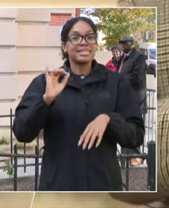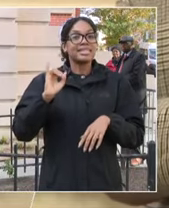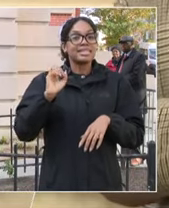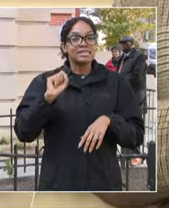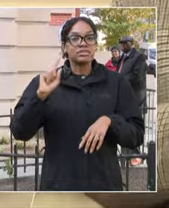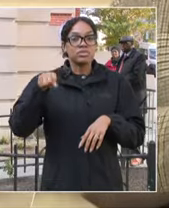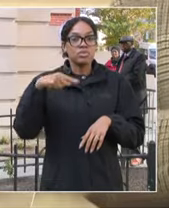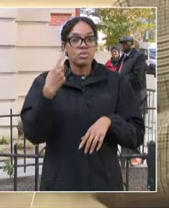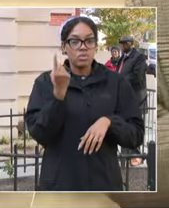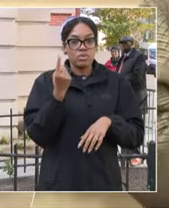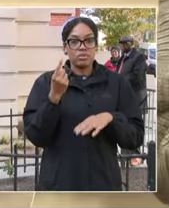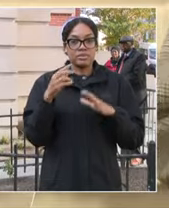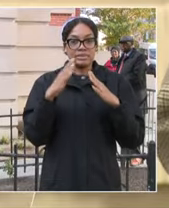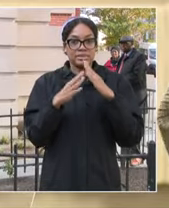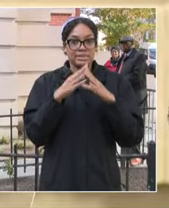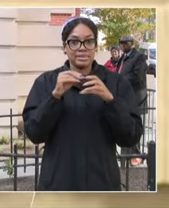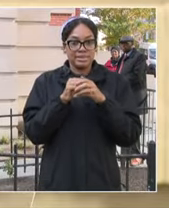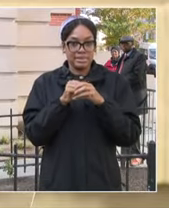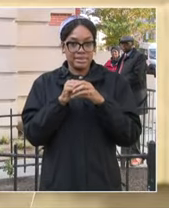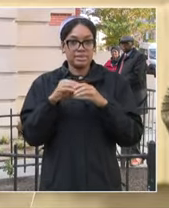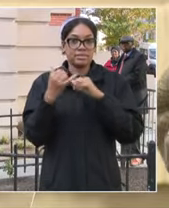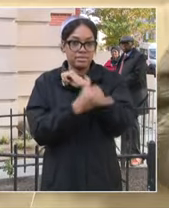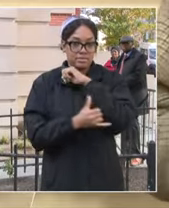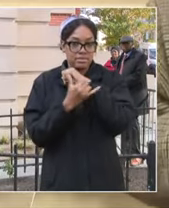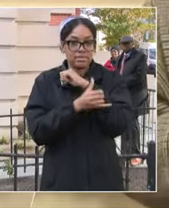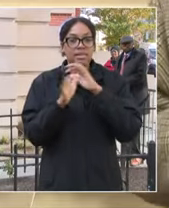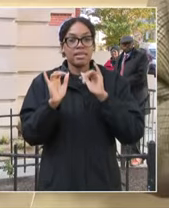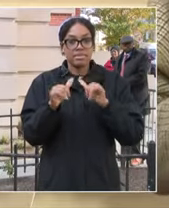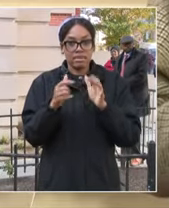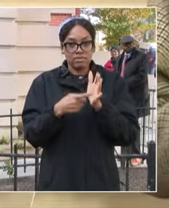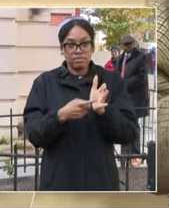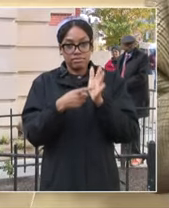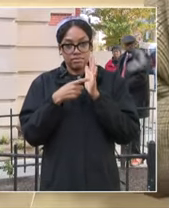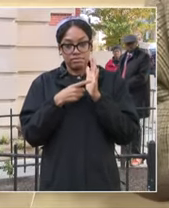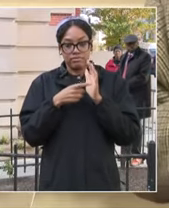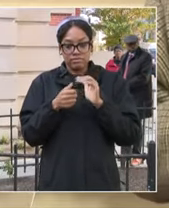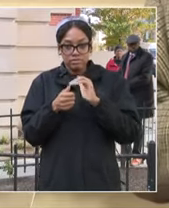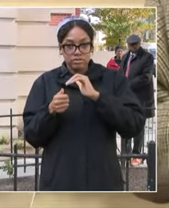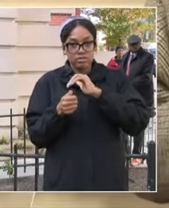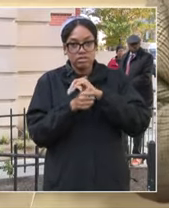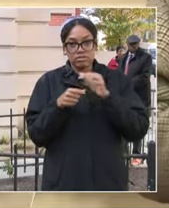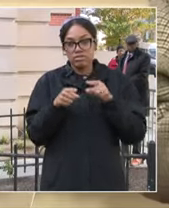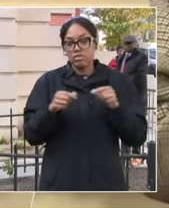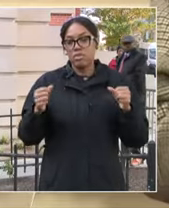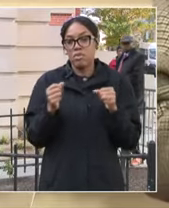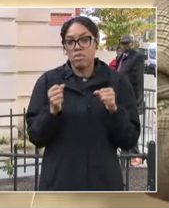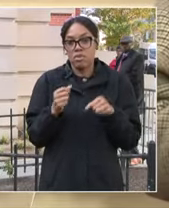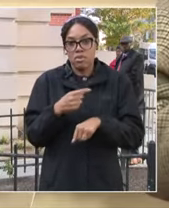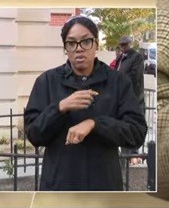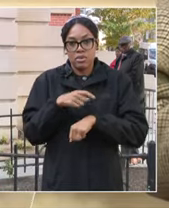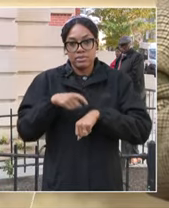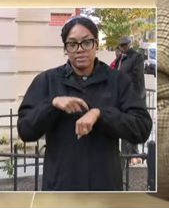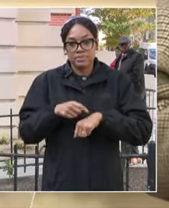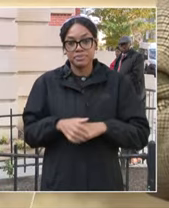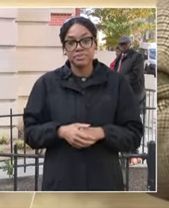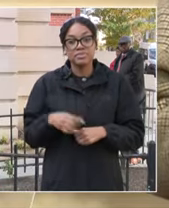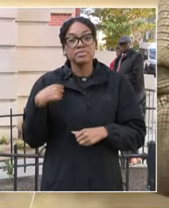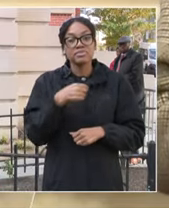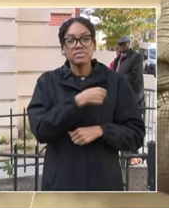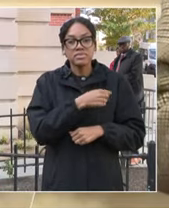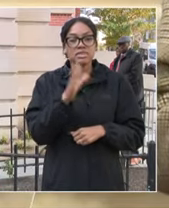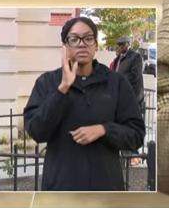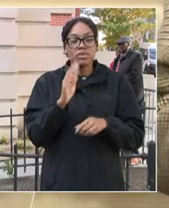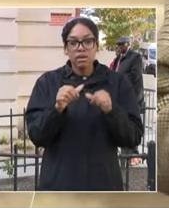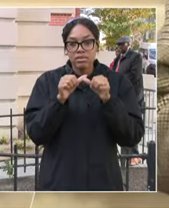weather conditions. And we will continue our proactive, forward-leaning posture in supporting our neighbors